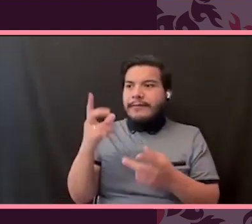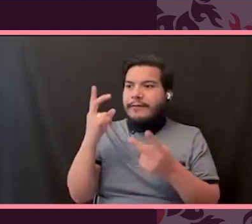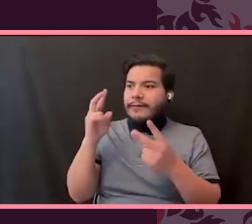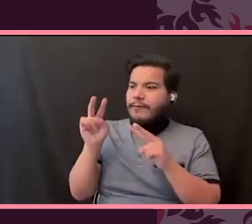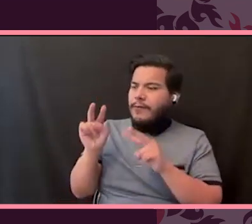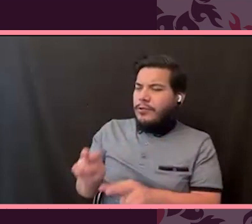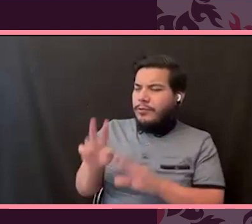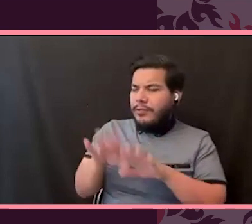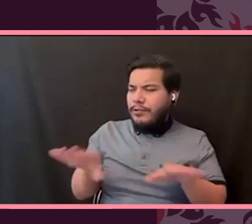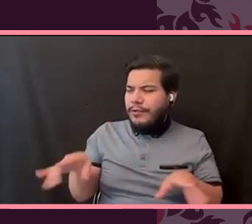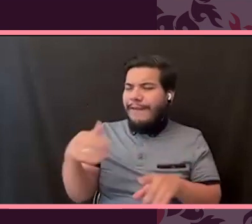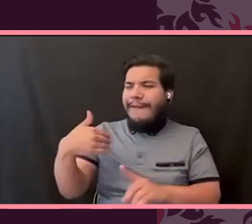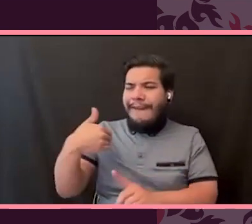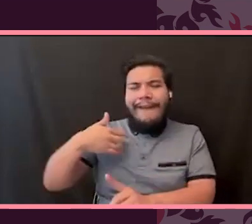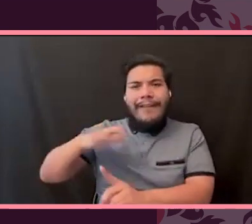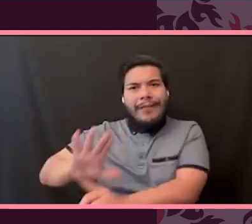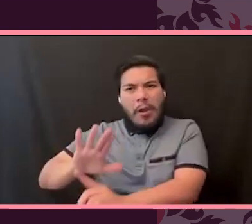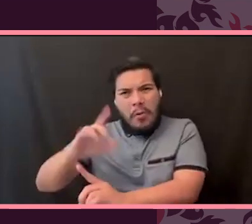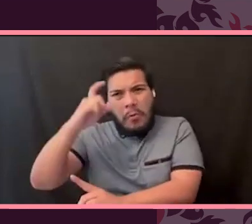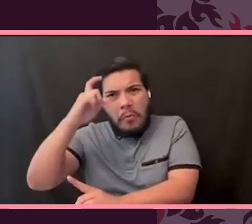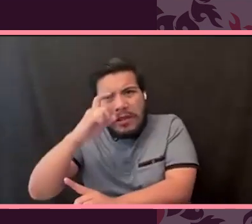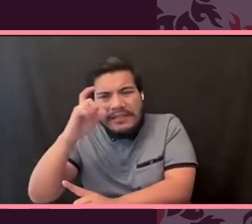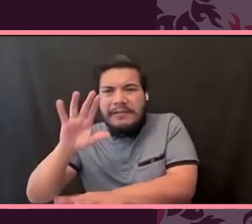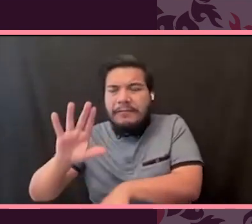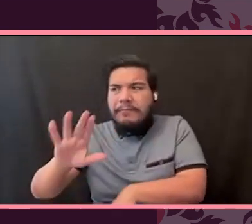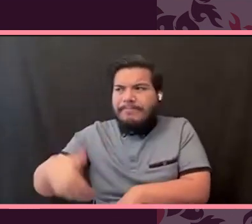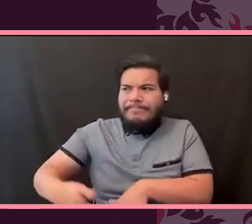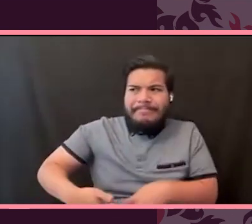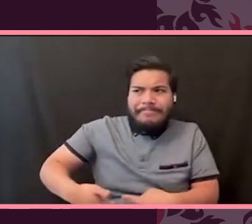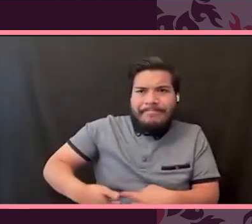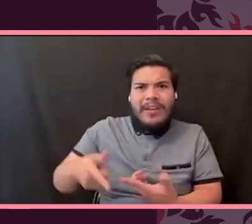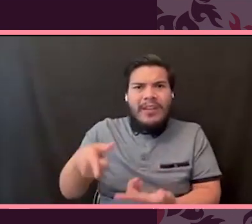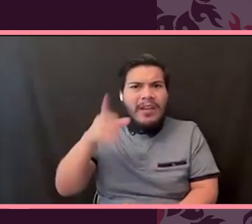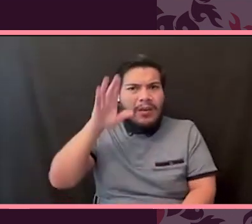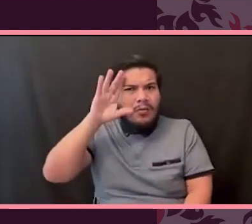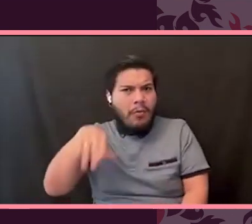having innate wisdom, that they know that they're actually